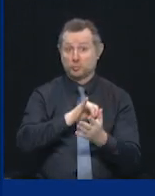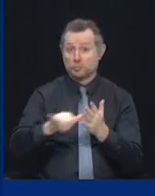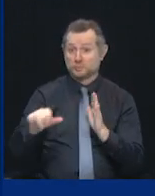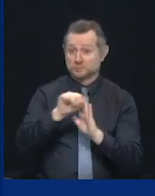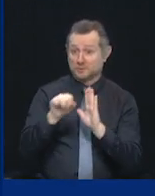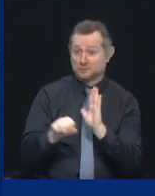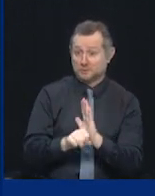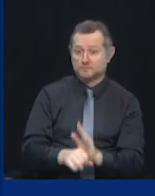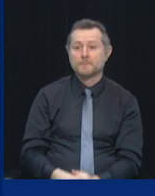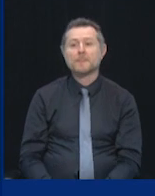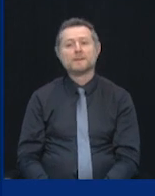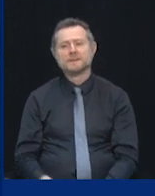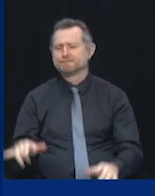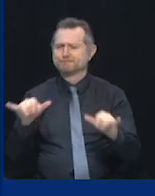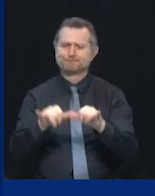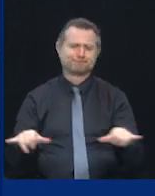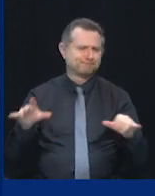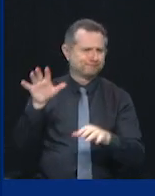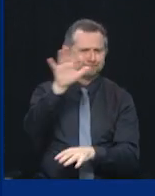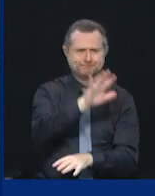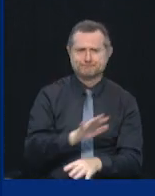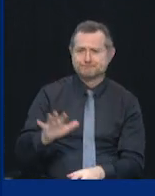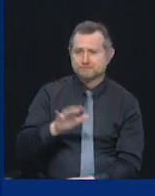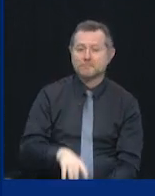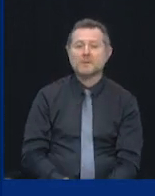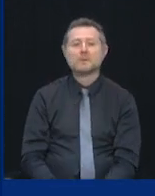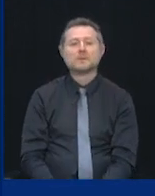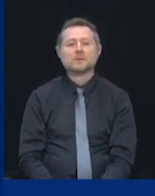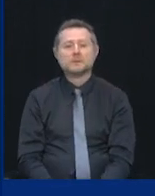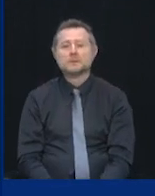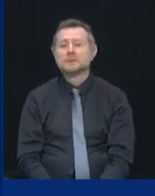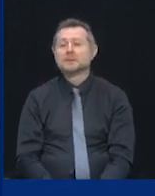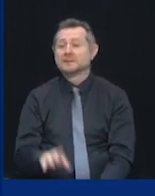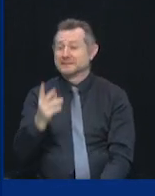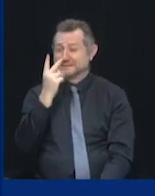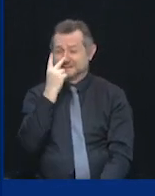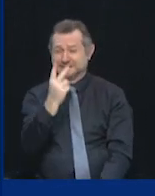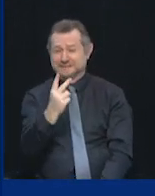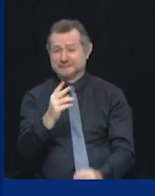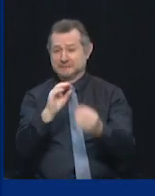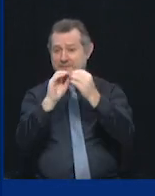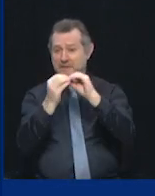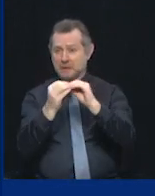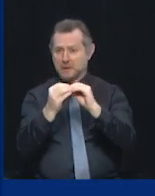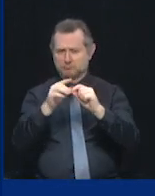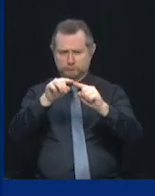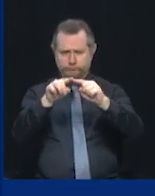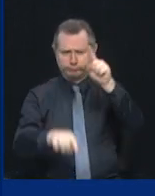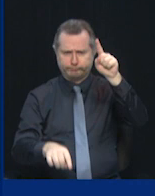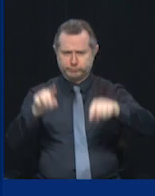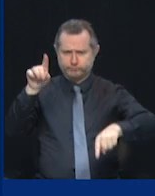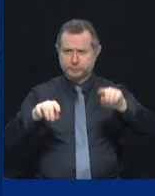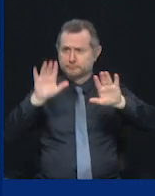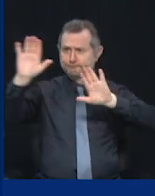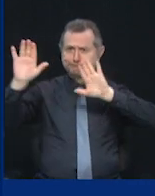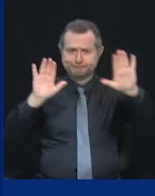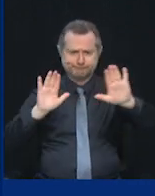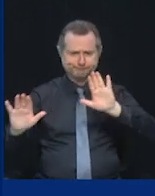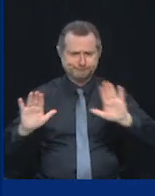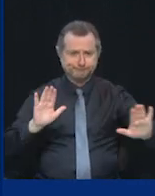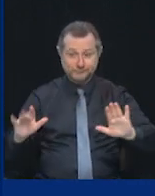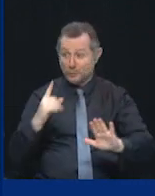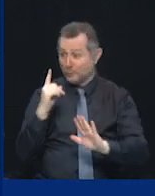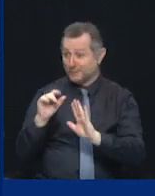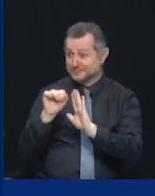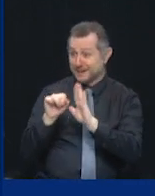I say this a lot, but look at the variances across one state. And ask